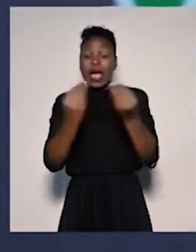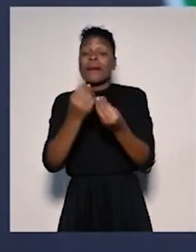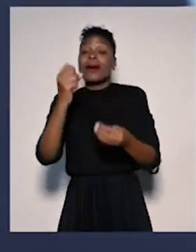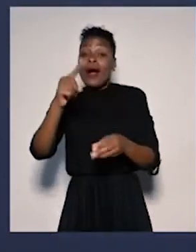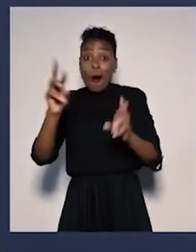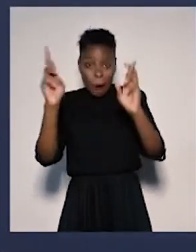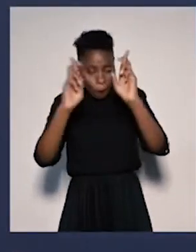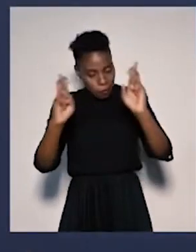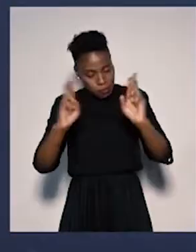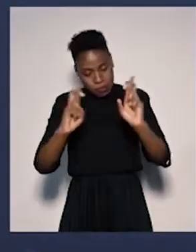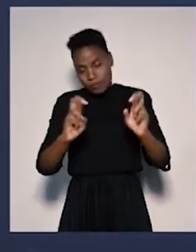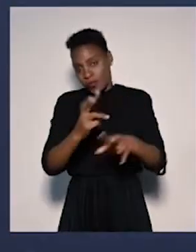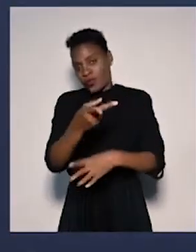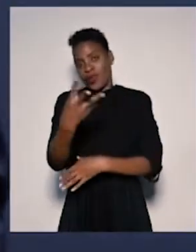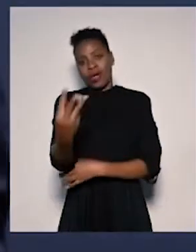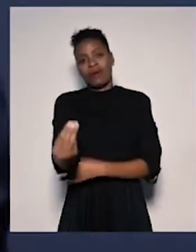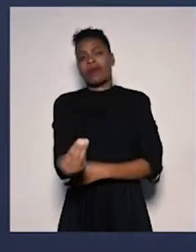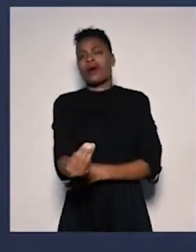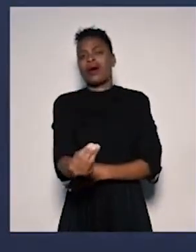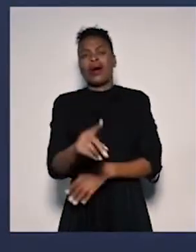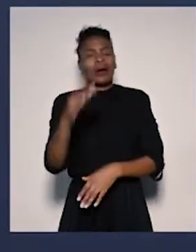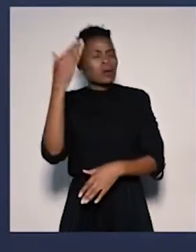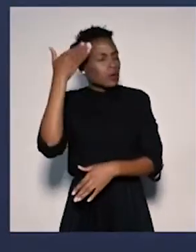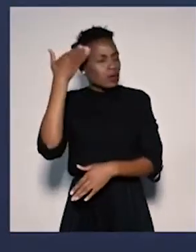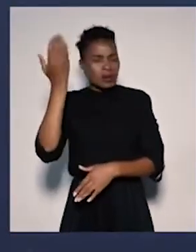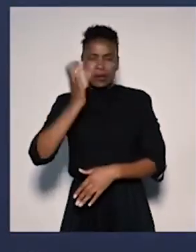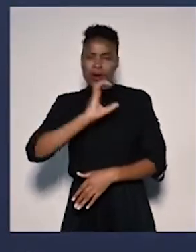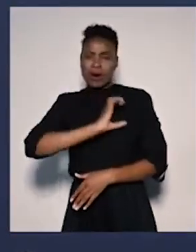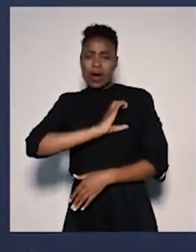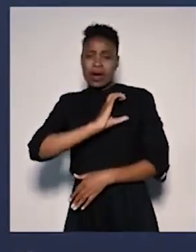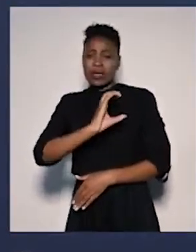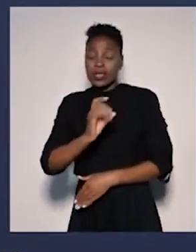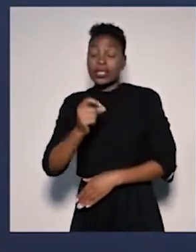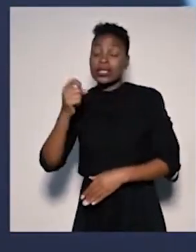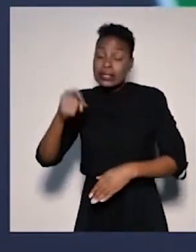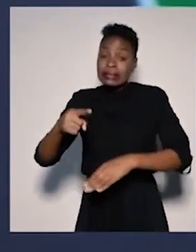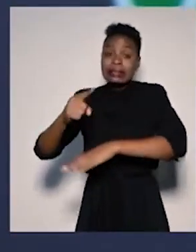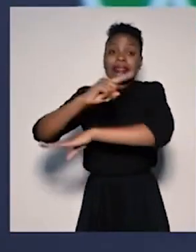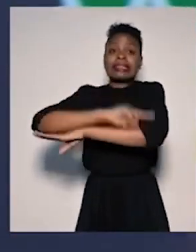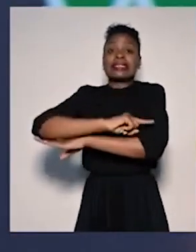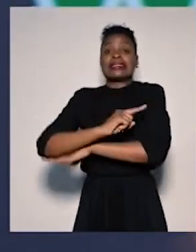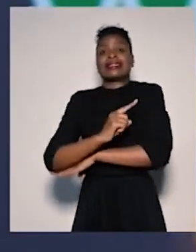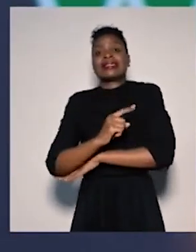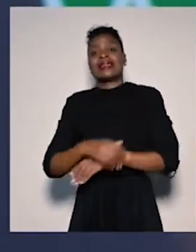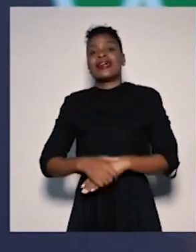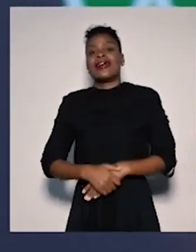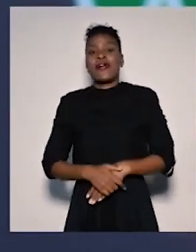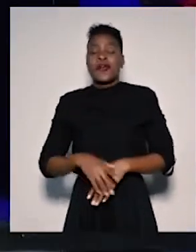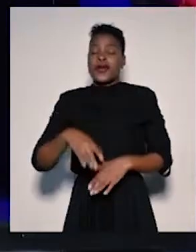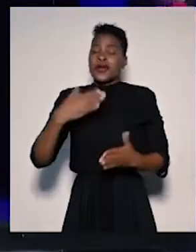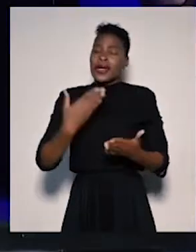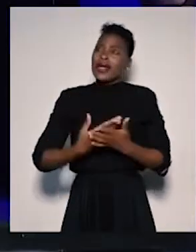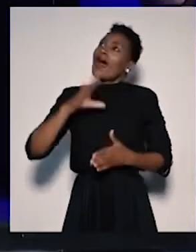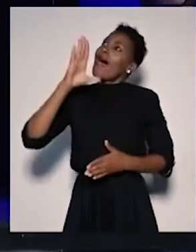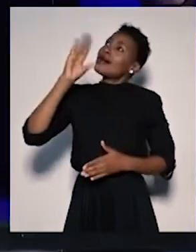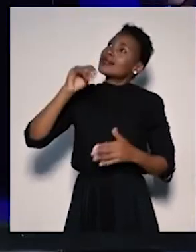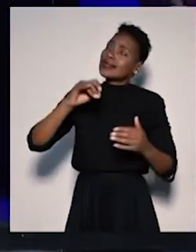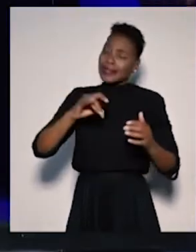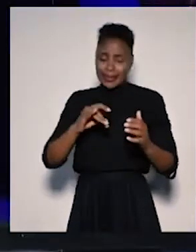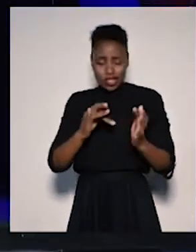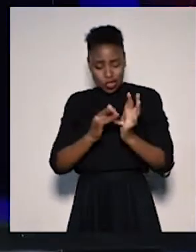you. Some of you don't know Christ as Savior and Lord. This is the day where you can ask Jesus to come into your